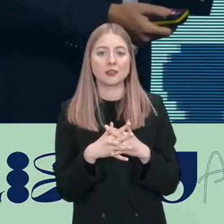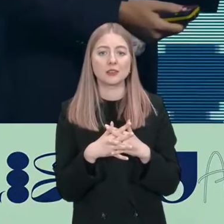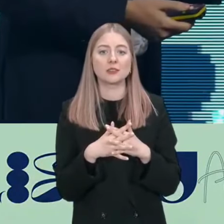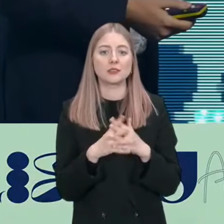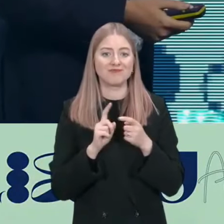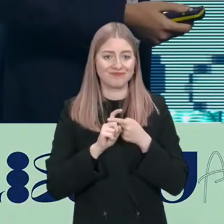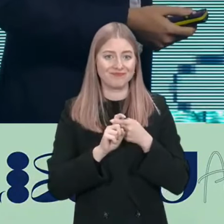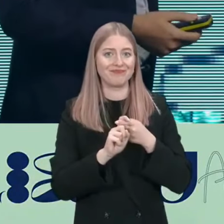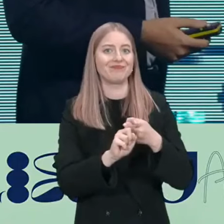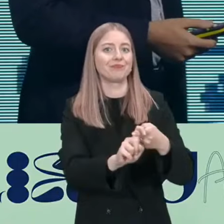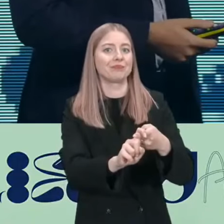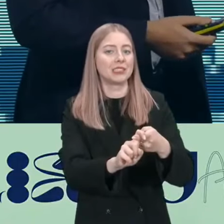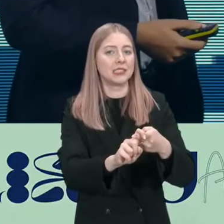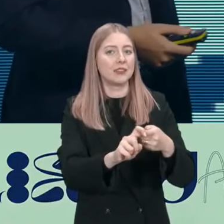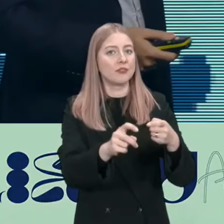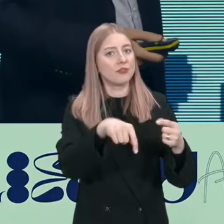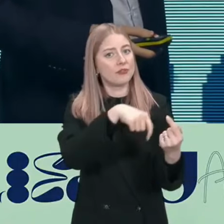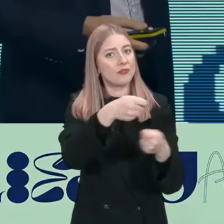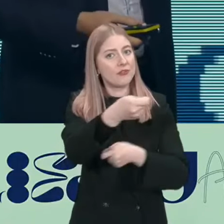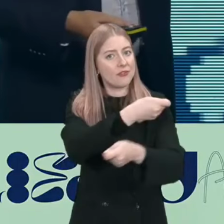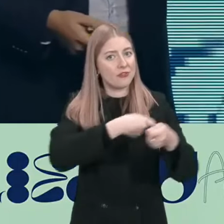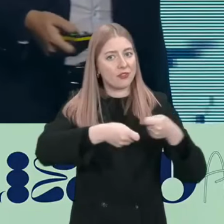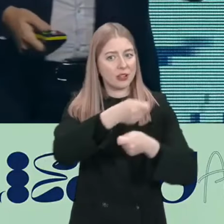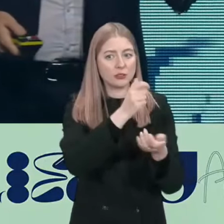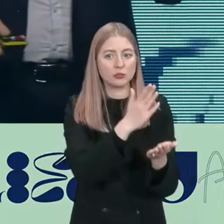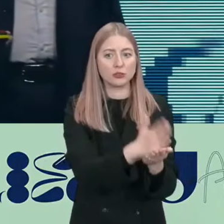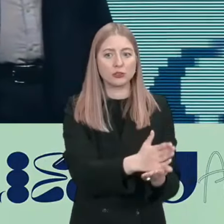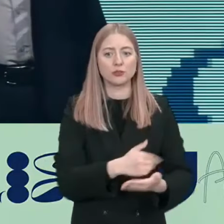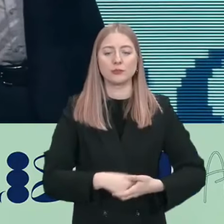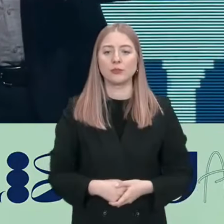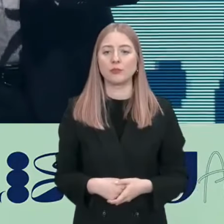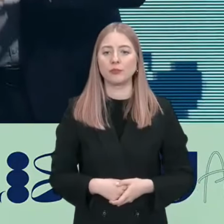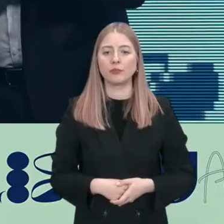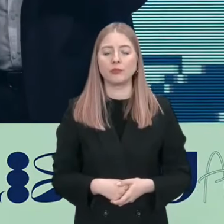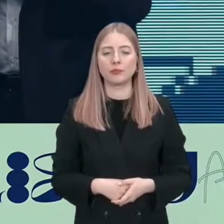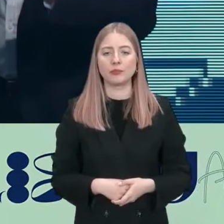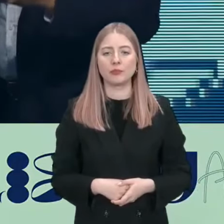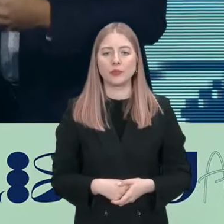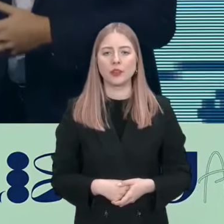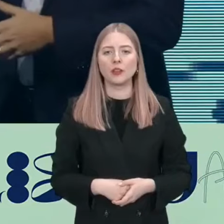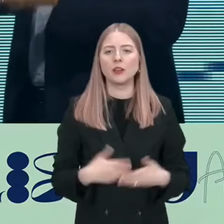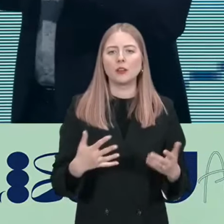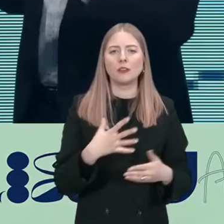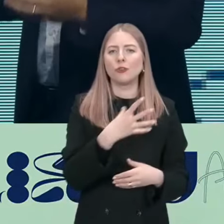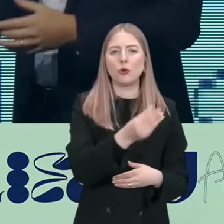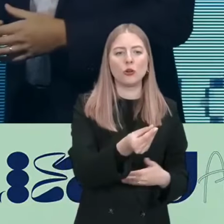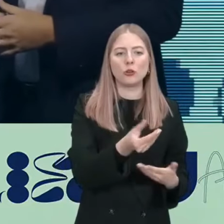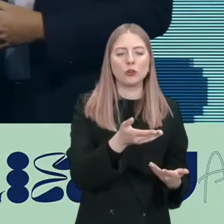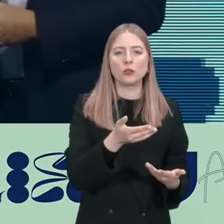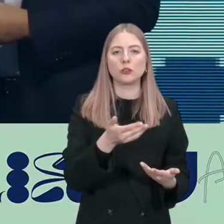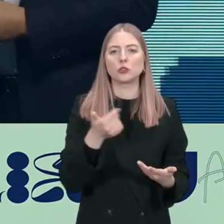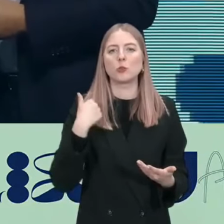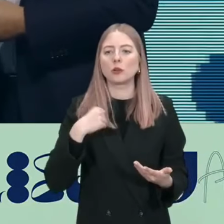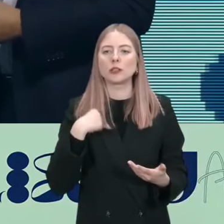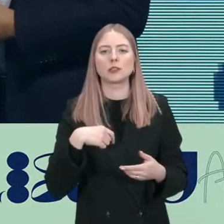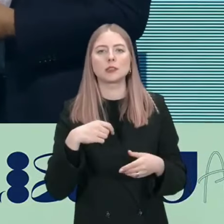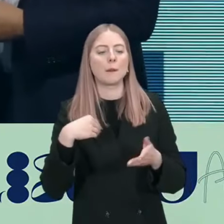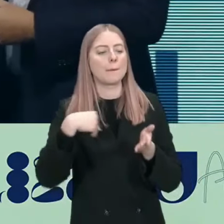very obvious ways and also have secondary and tertiary impacts to you, to your clients, to your workforce, to many different areas.